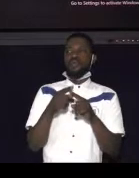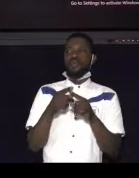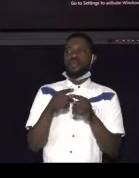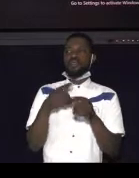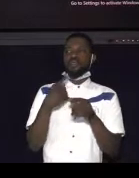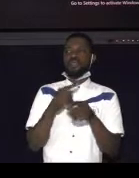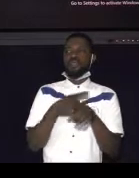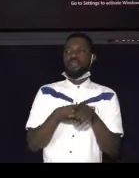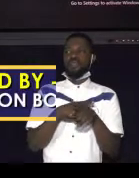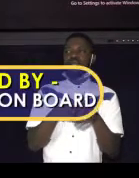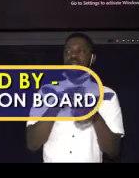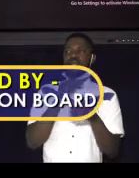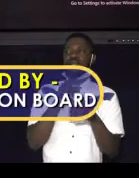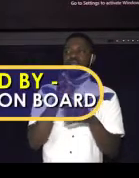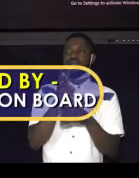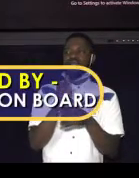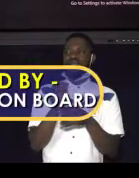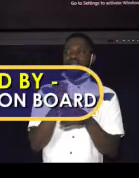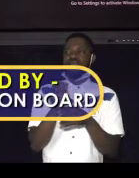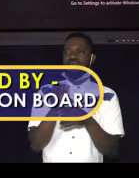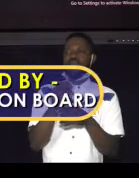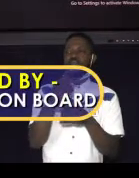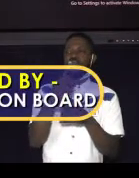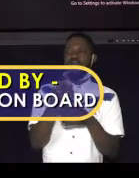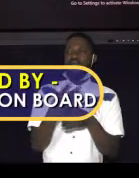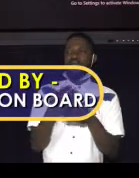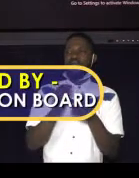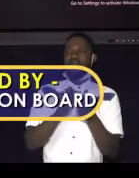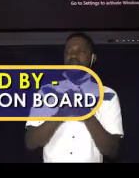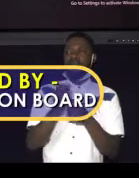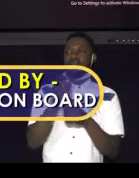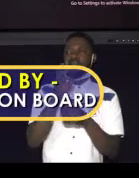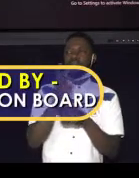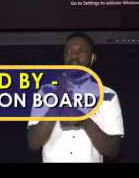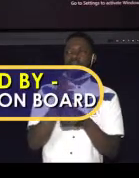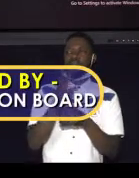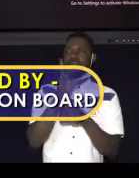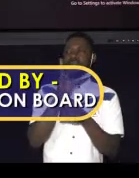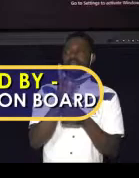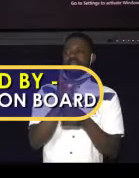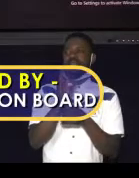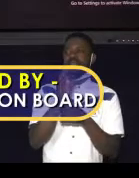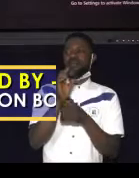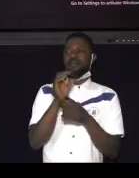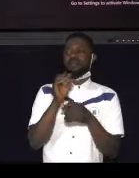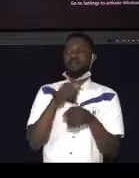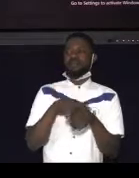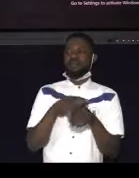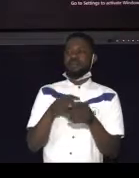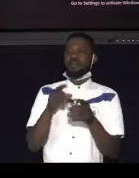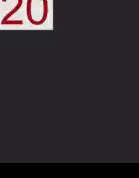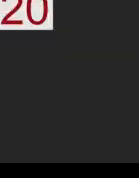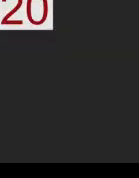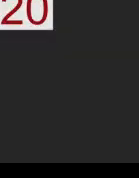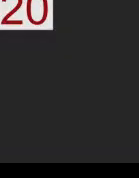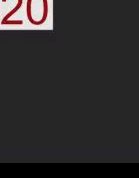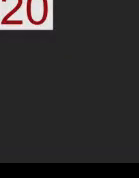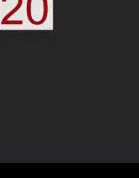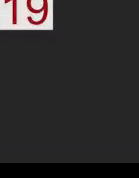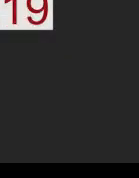is 7 o'clock, 6:30, 9 o'clock, 10 o'clock. Capture this in 20 seconds and I'll be right back.